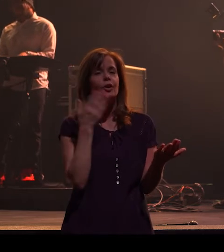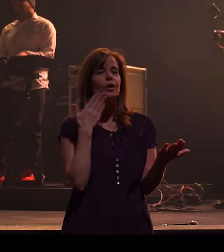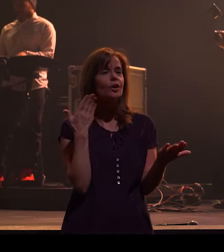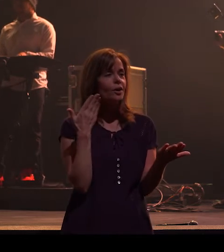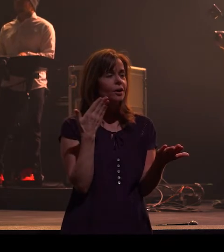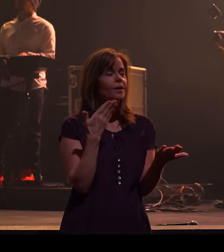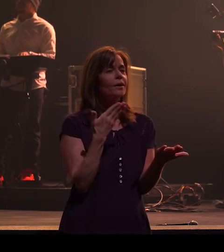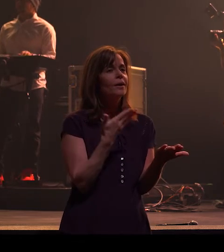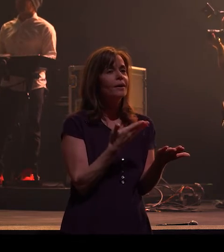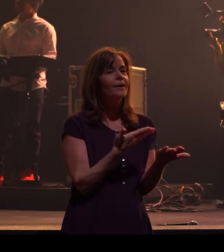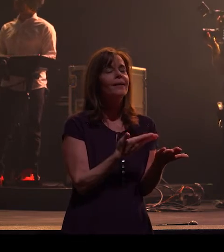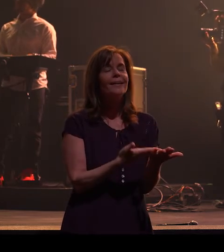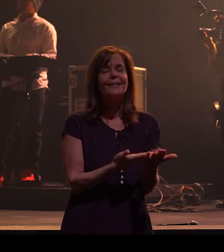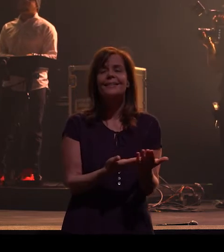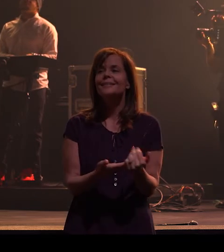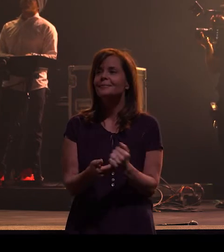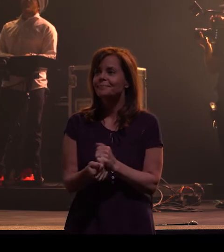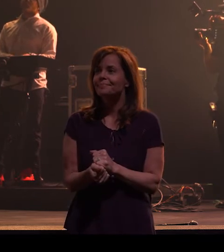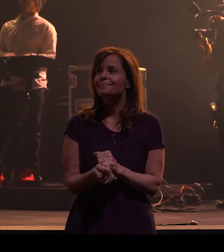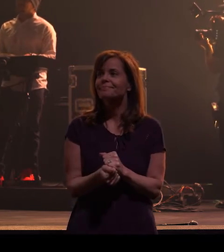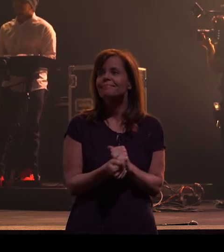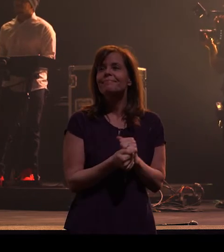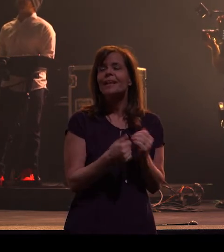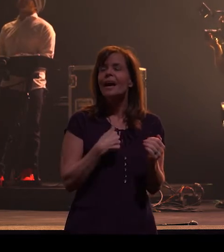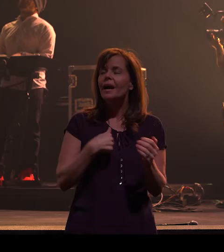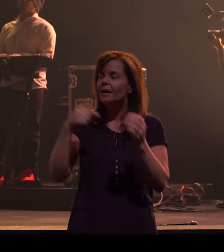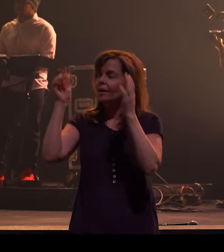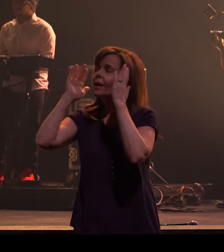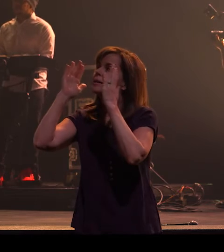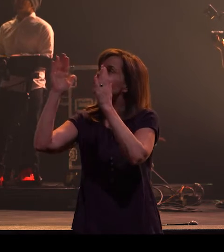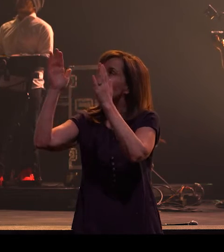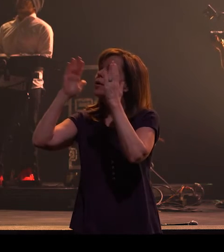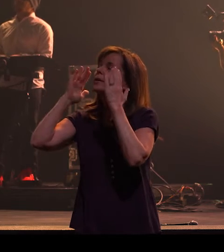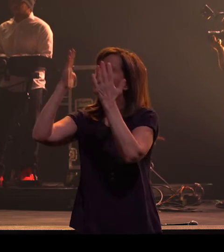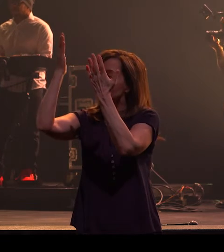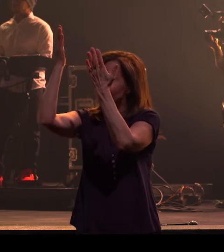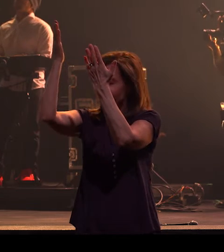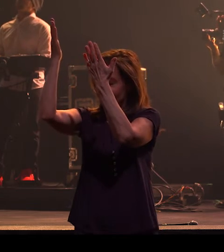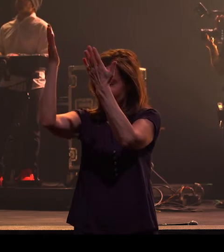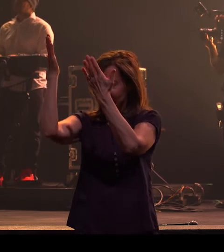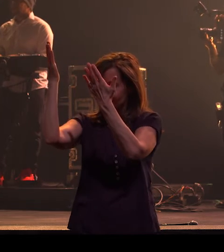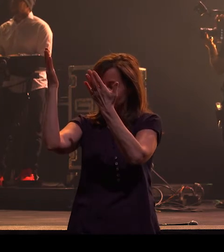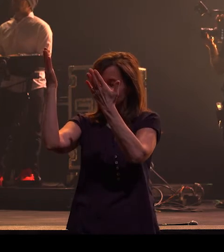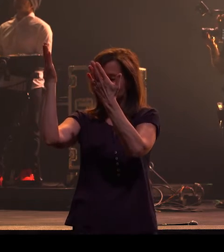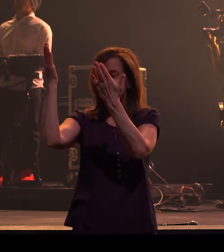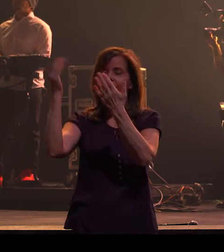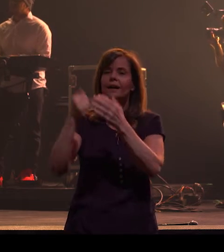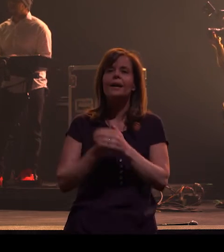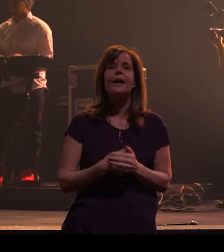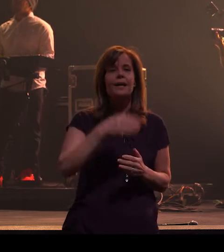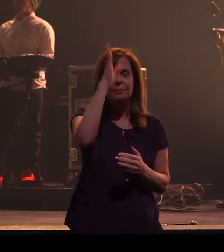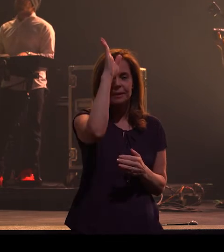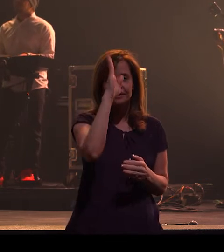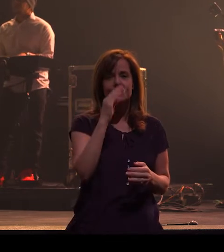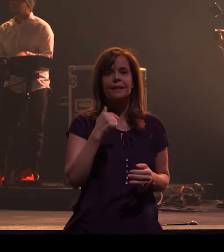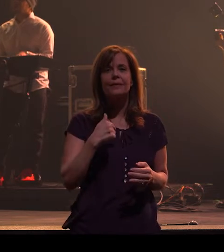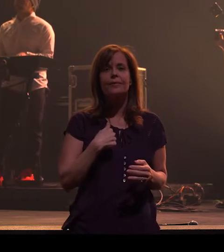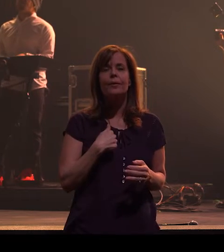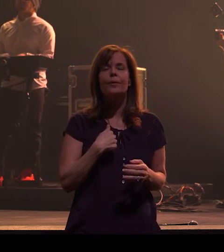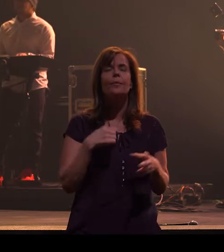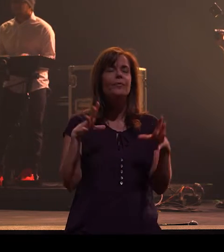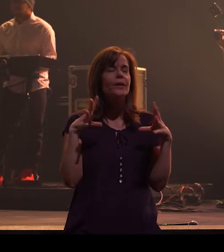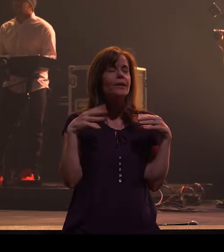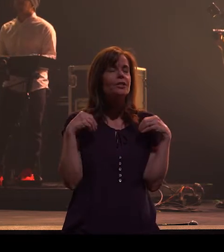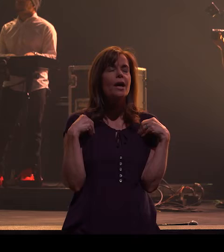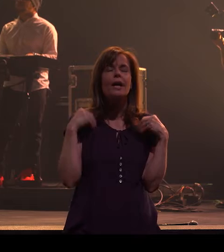for good. We declare that I fix my eyes on heaven. God, I